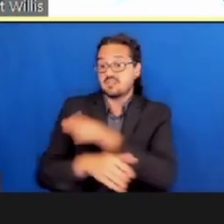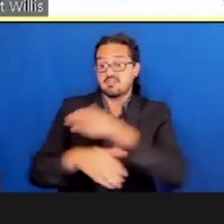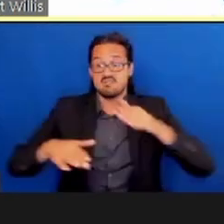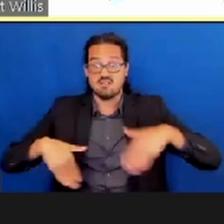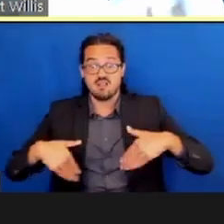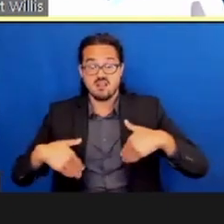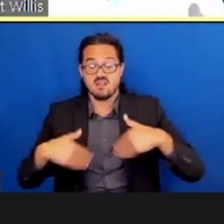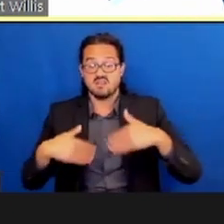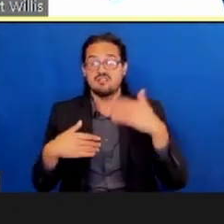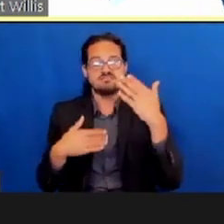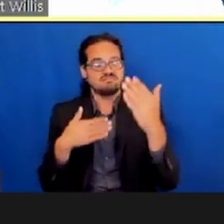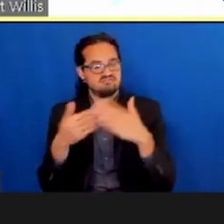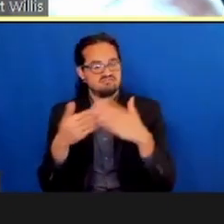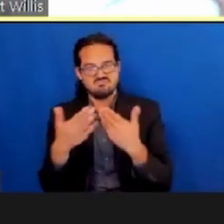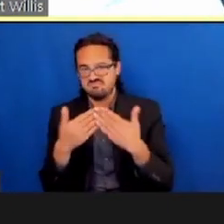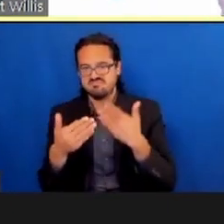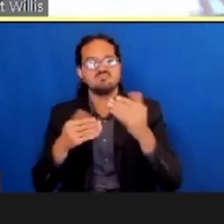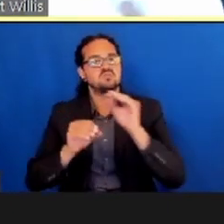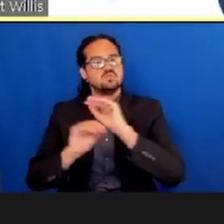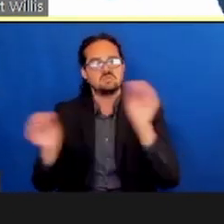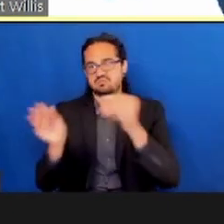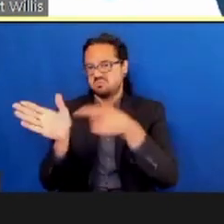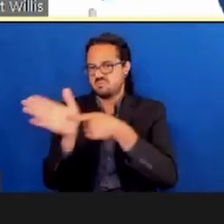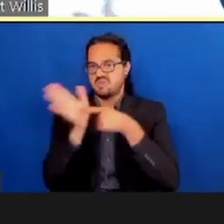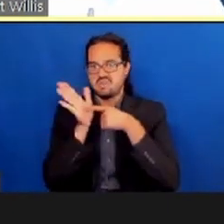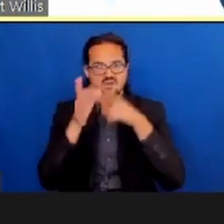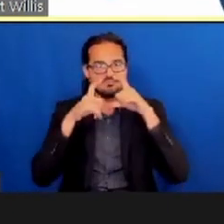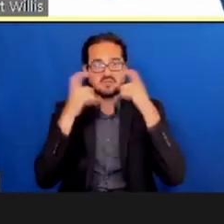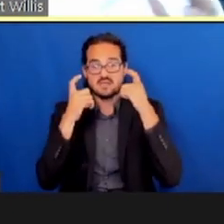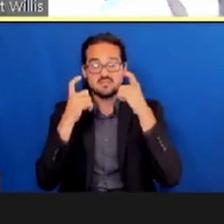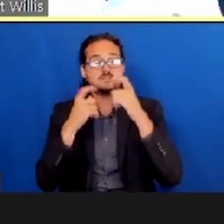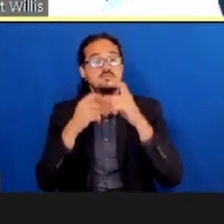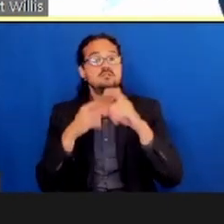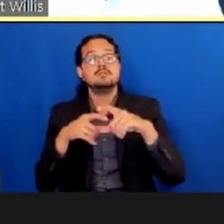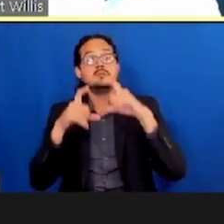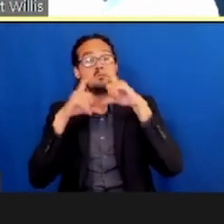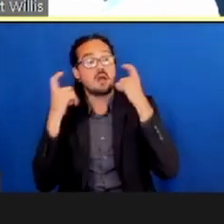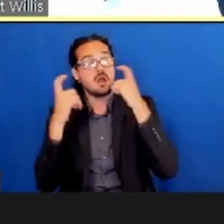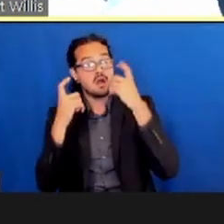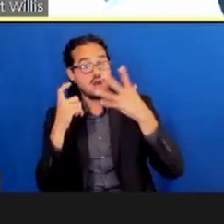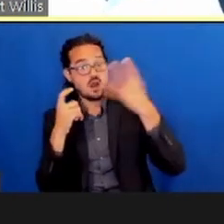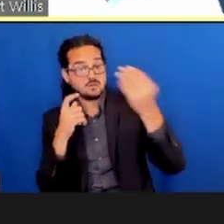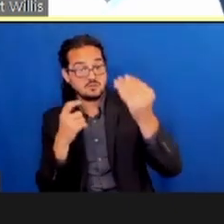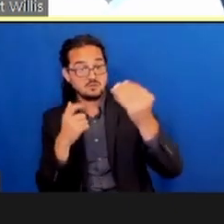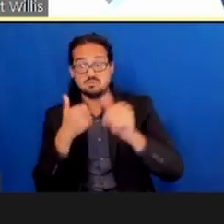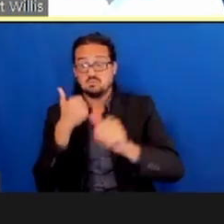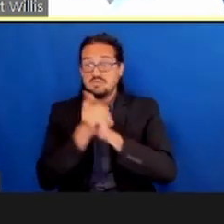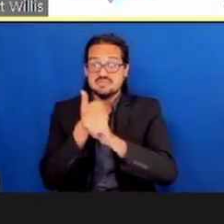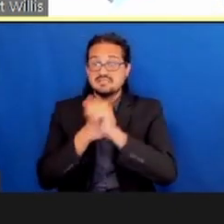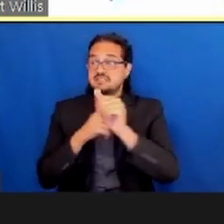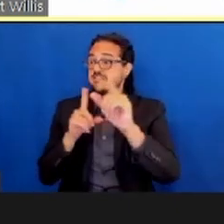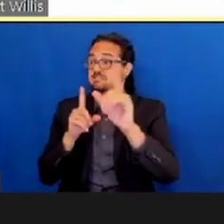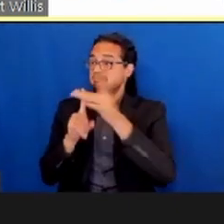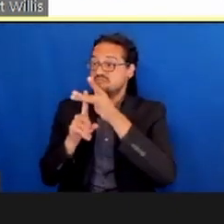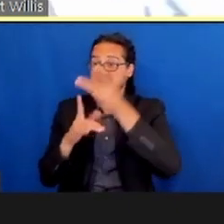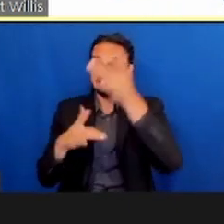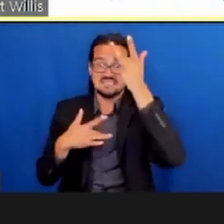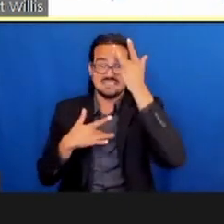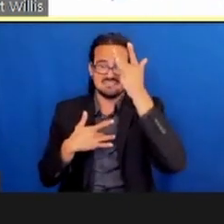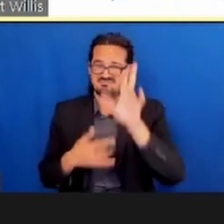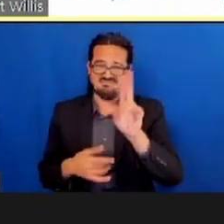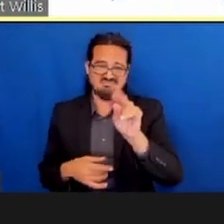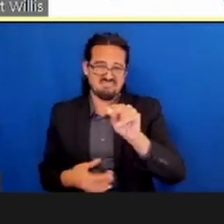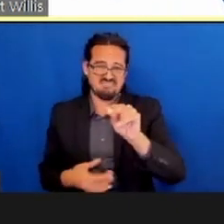risk of transmission in outdoor settings and highly ventilated areas. It's really more indoor transmission that we're concerned about. So it's a